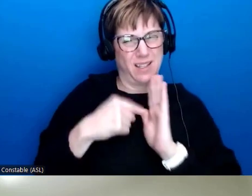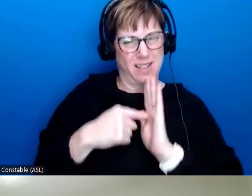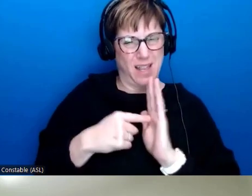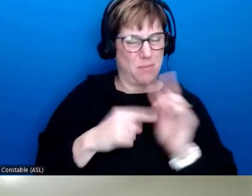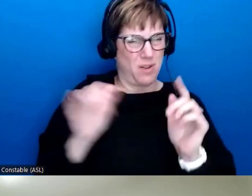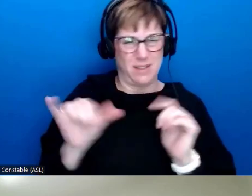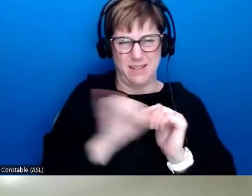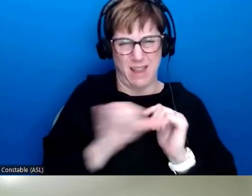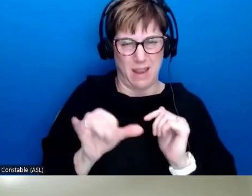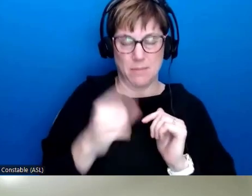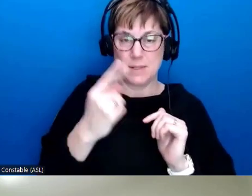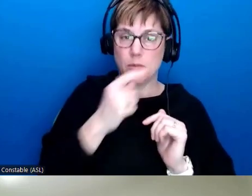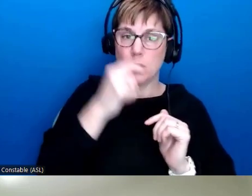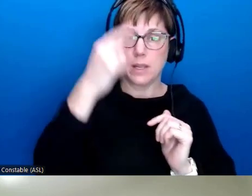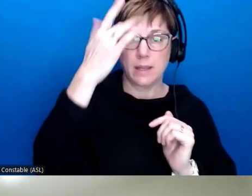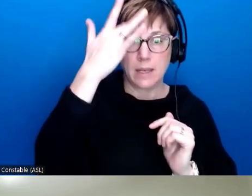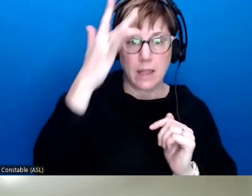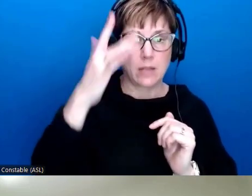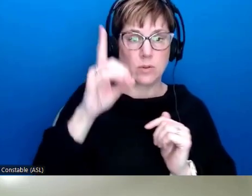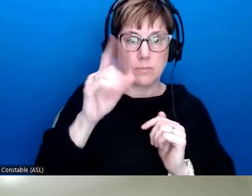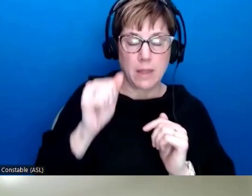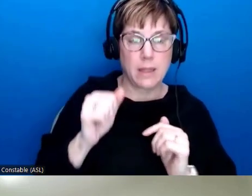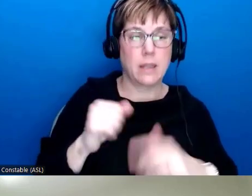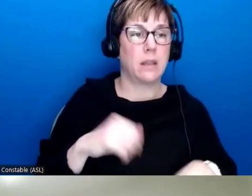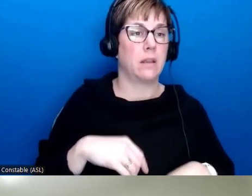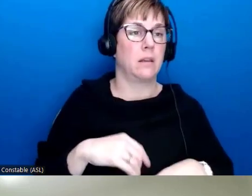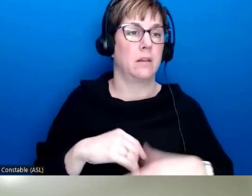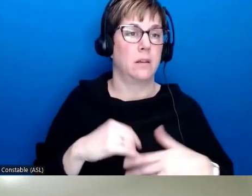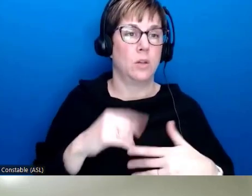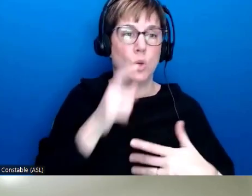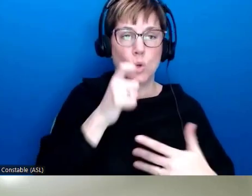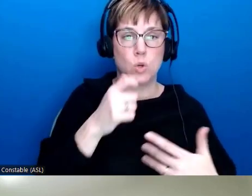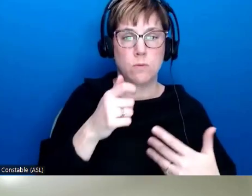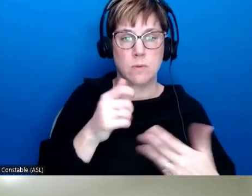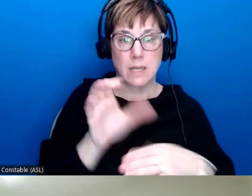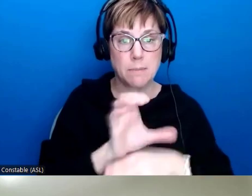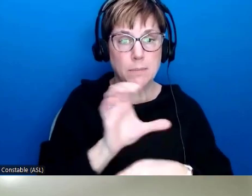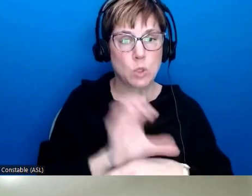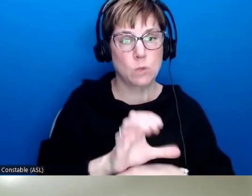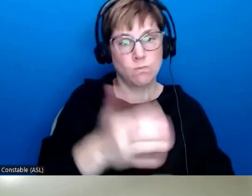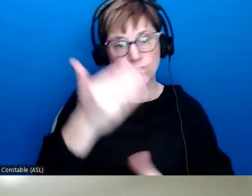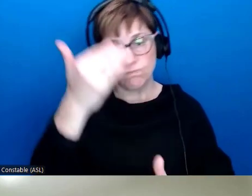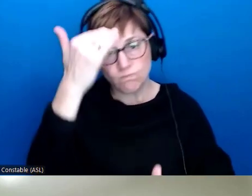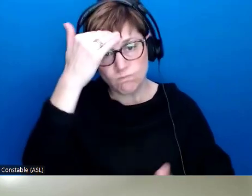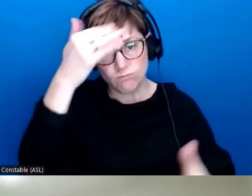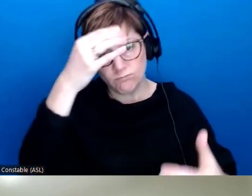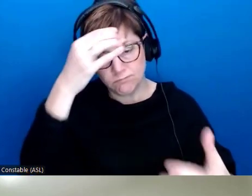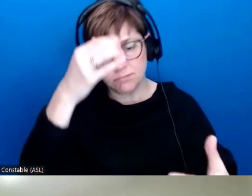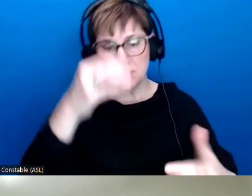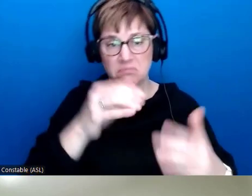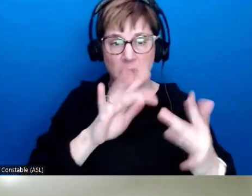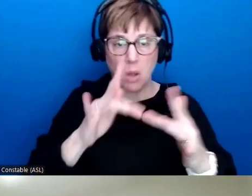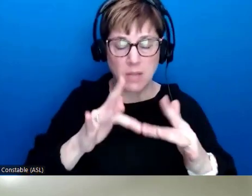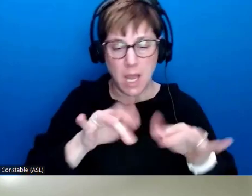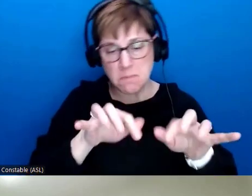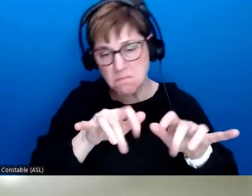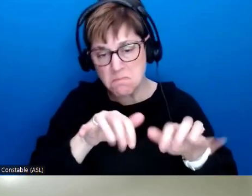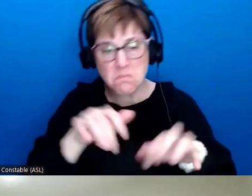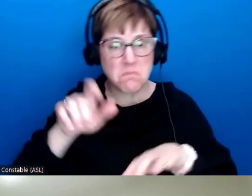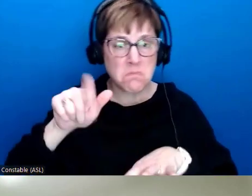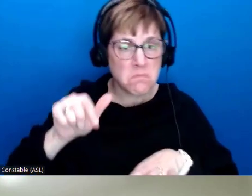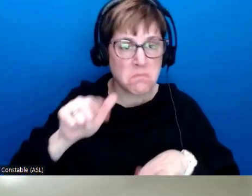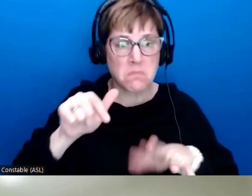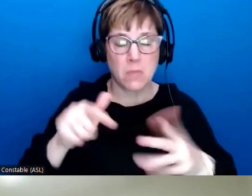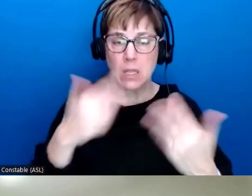disability who doesn't necessarily have the computer literacy to go through an online job application